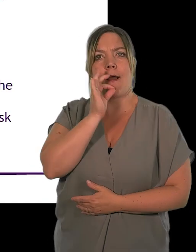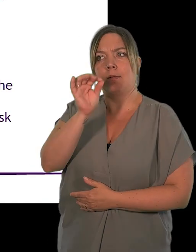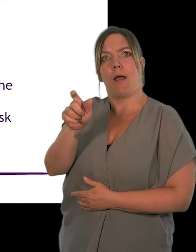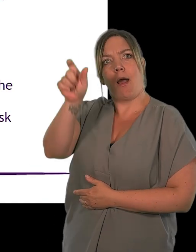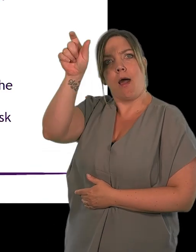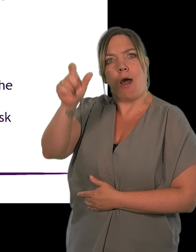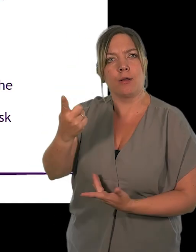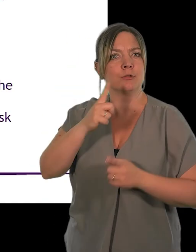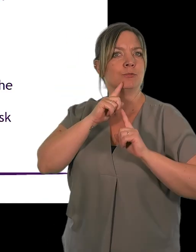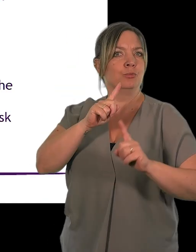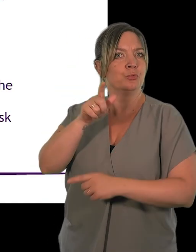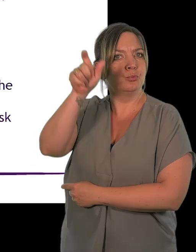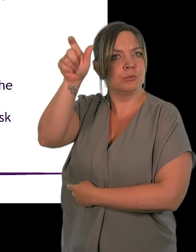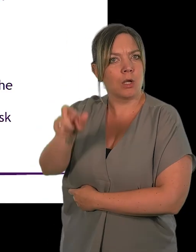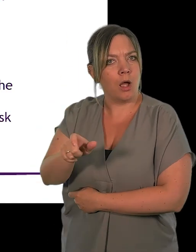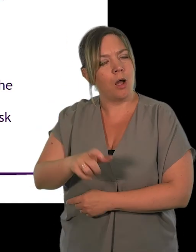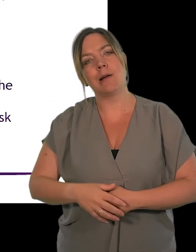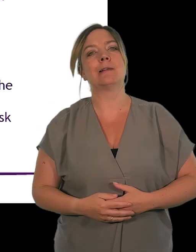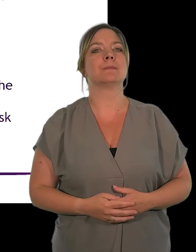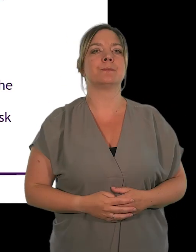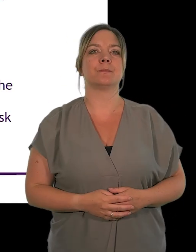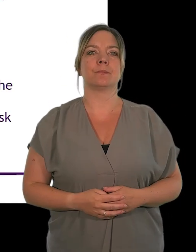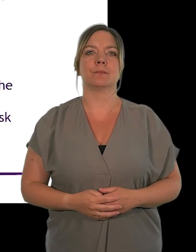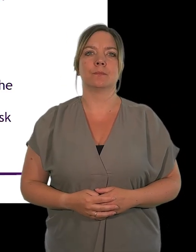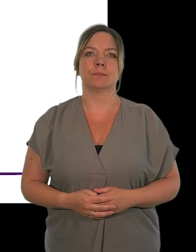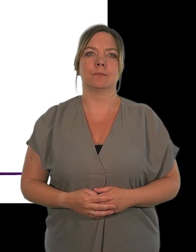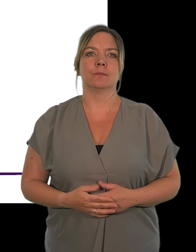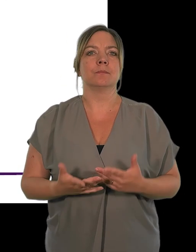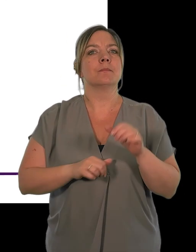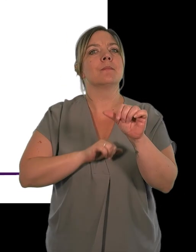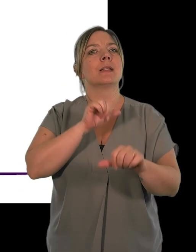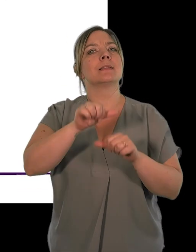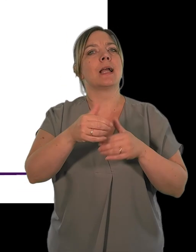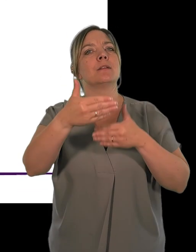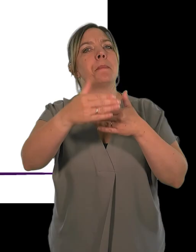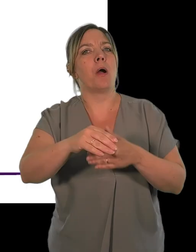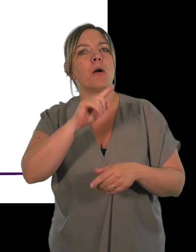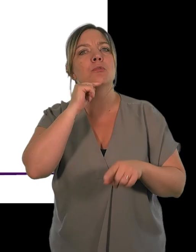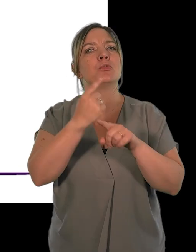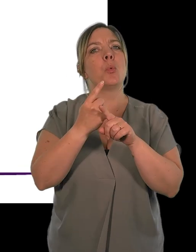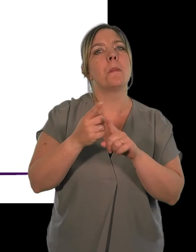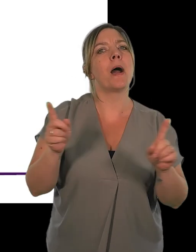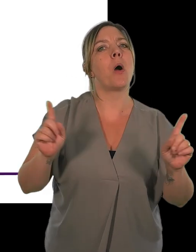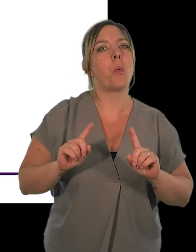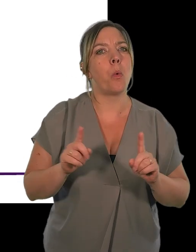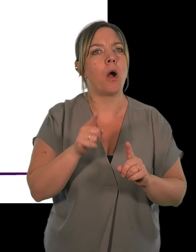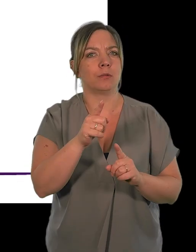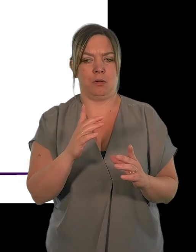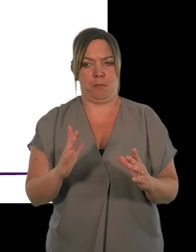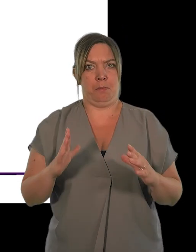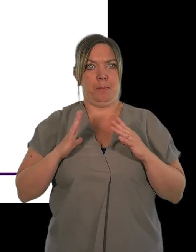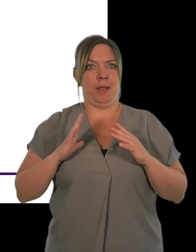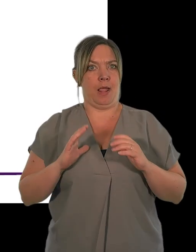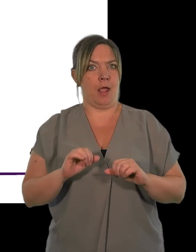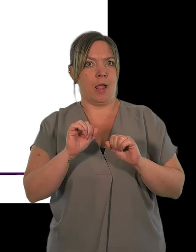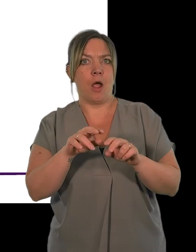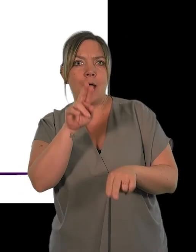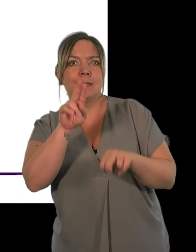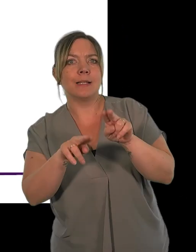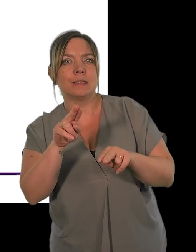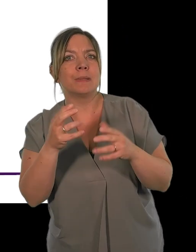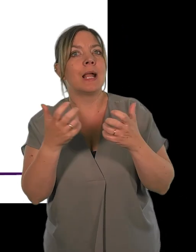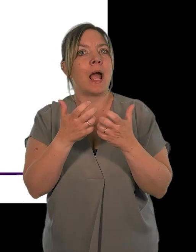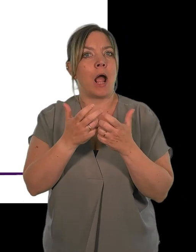to ask your facilitator or tutor. The next part I want to talk about in preparing for the assessment